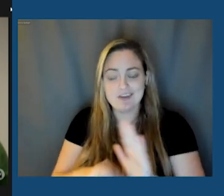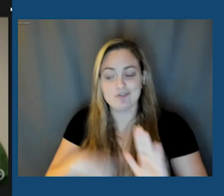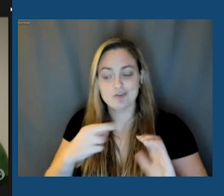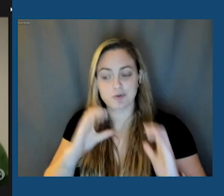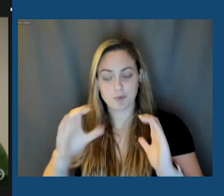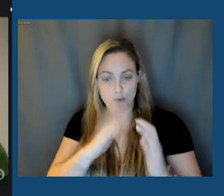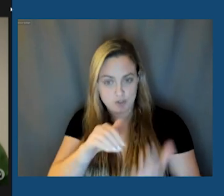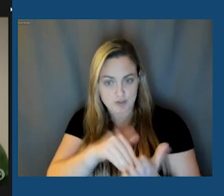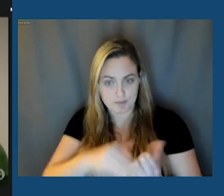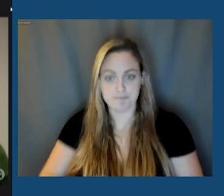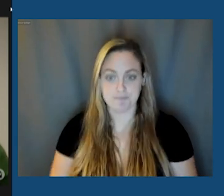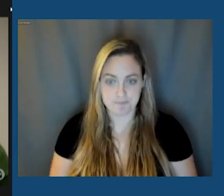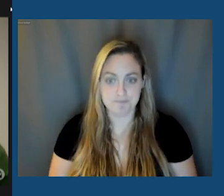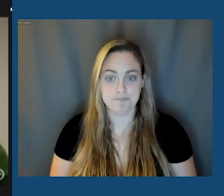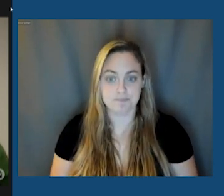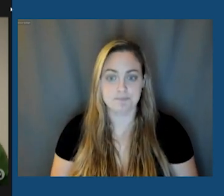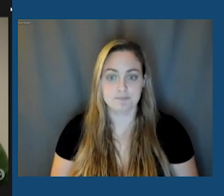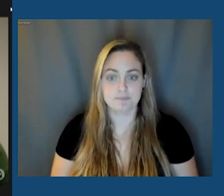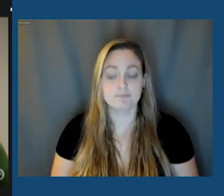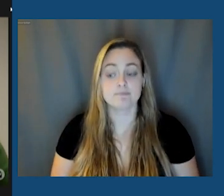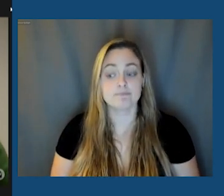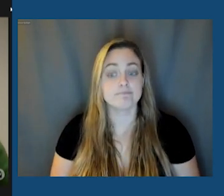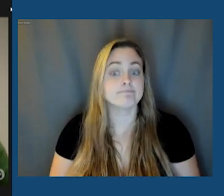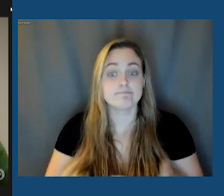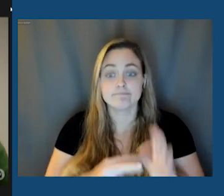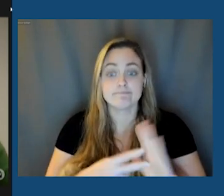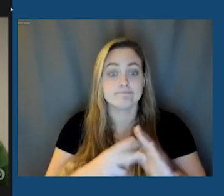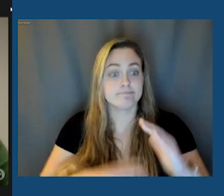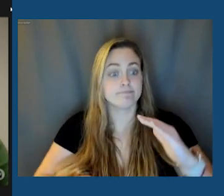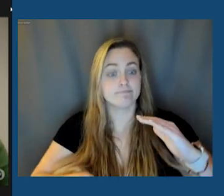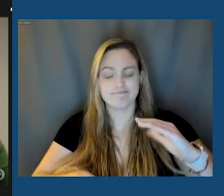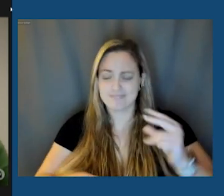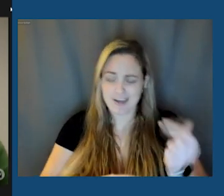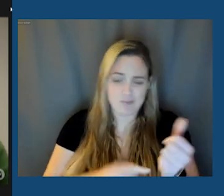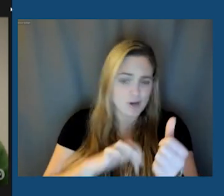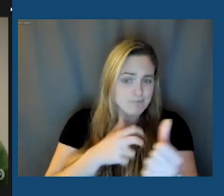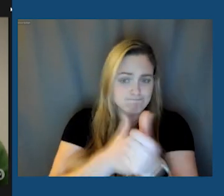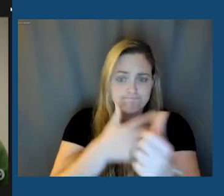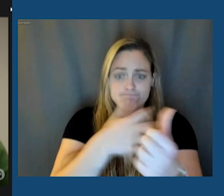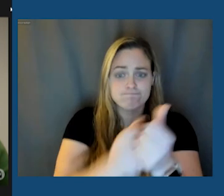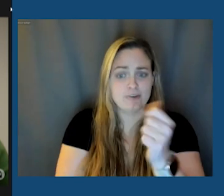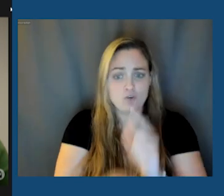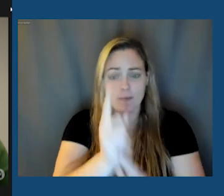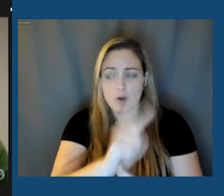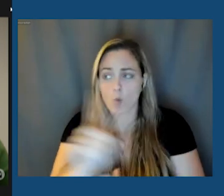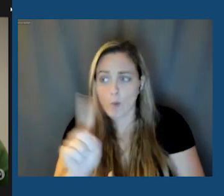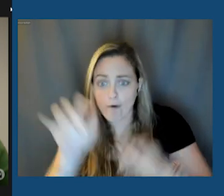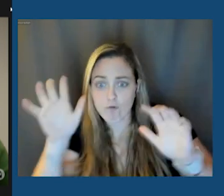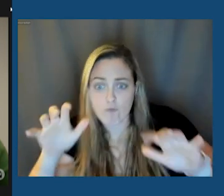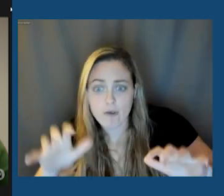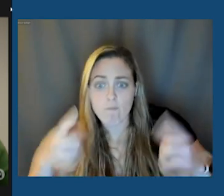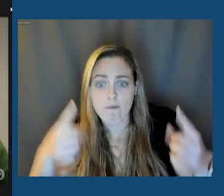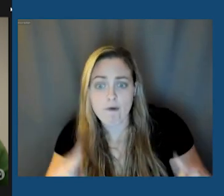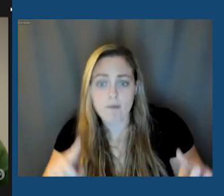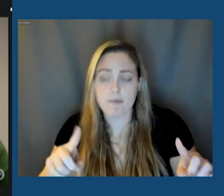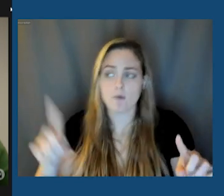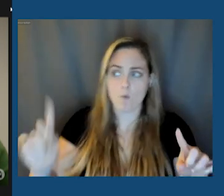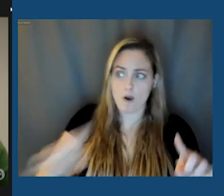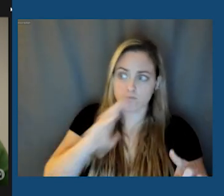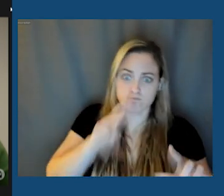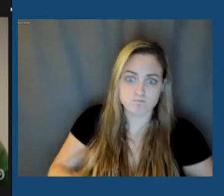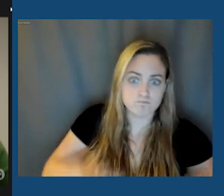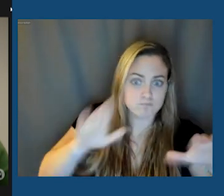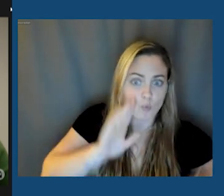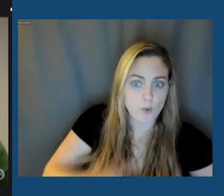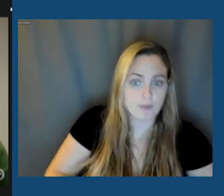Center. That gives us up-to-the-minute details on where the rain will fall and whether or not it's vulnerable to flooding.